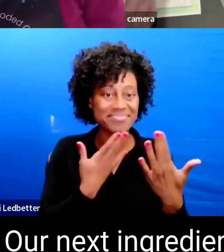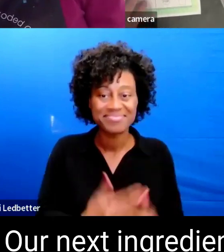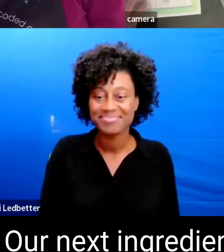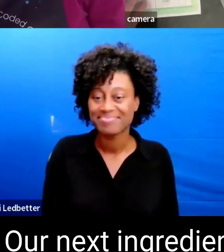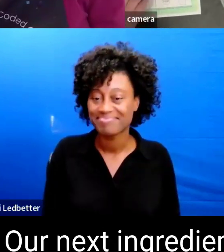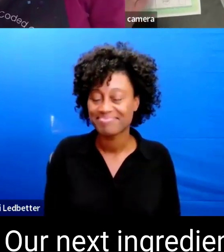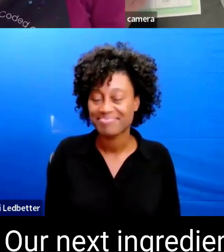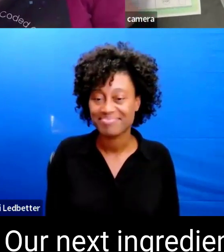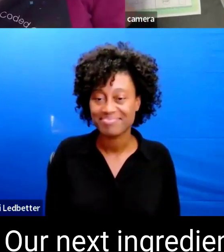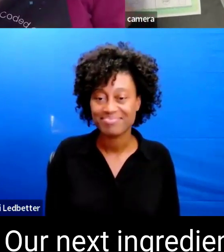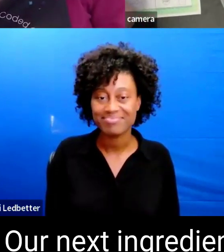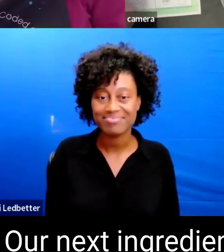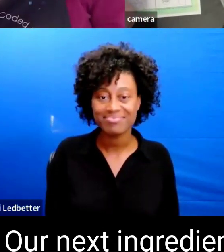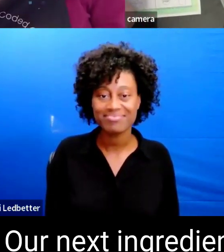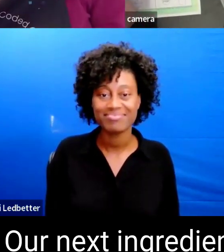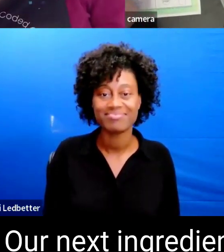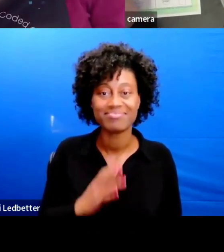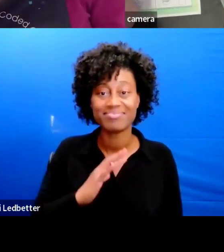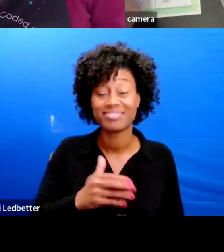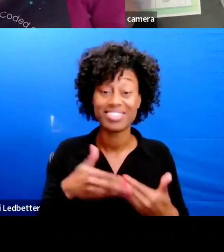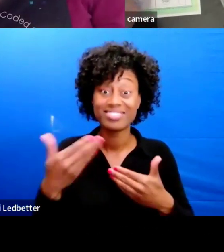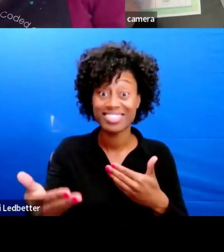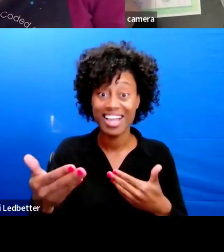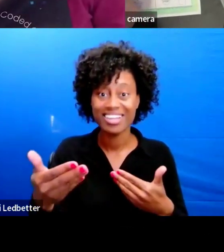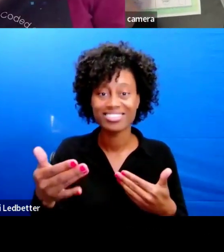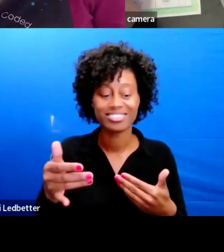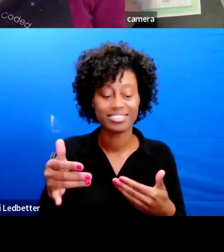right, our next ingredient,